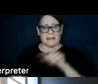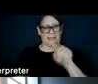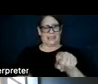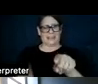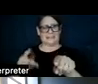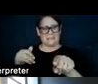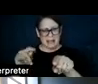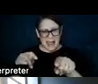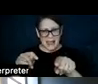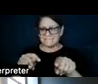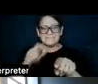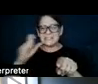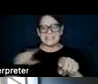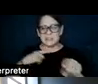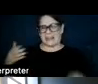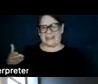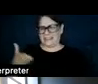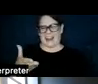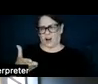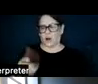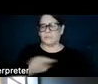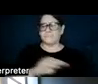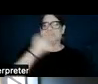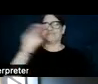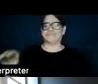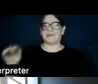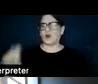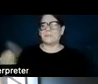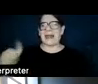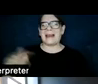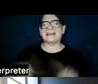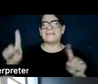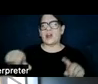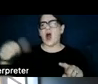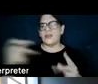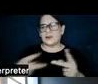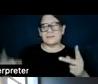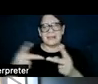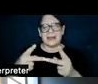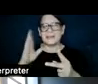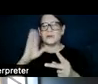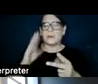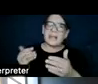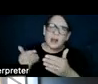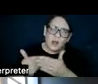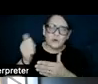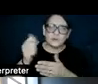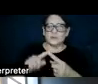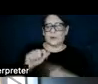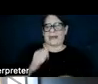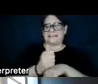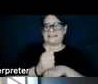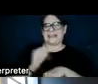argument is that this plant does not need to be there. It could be in any number of places that is closer to existing